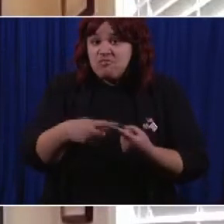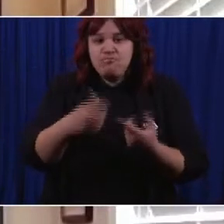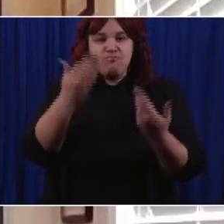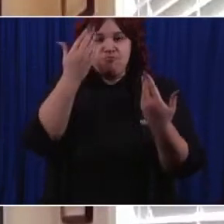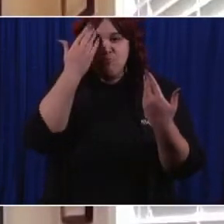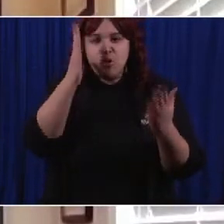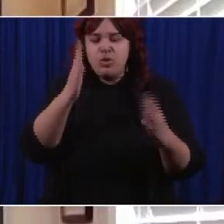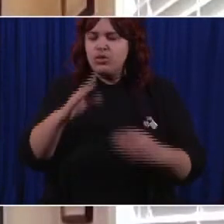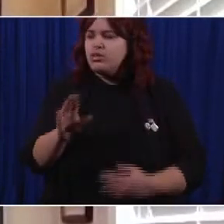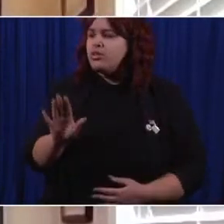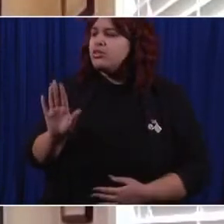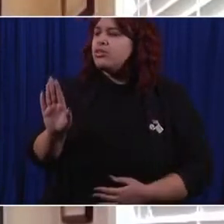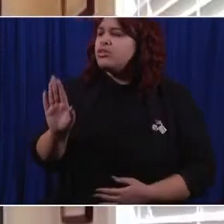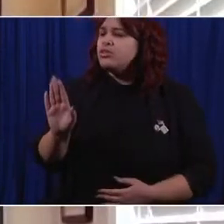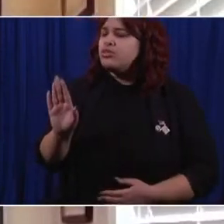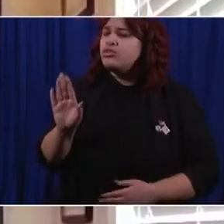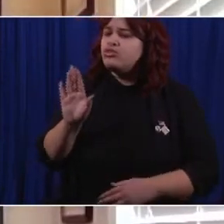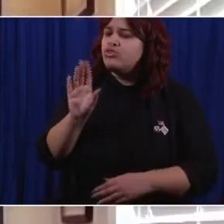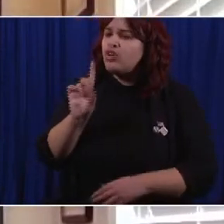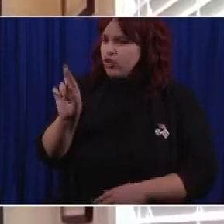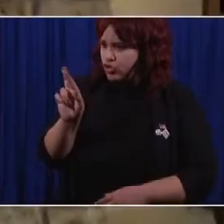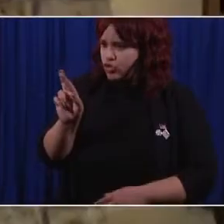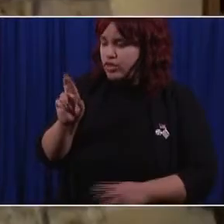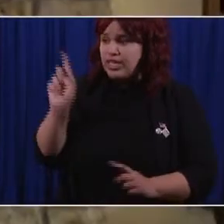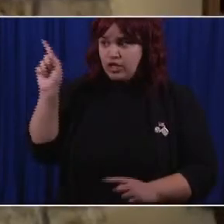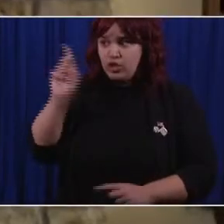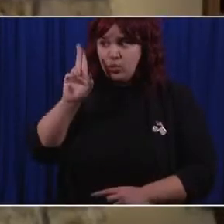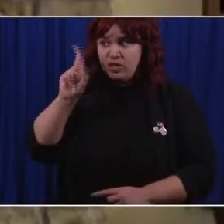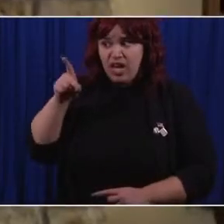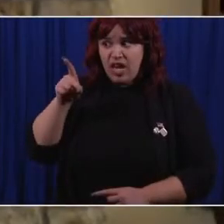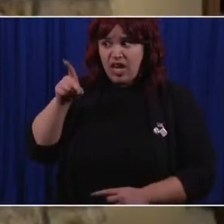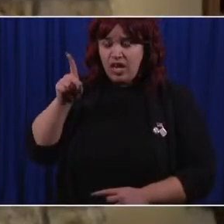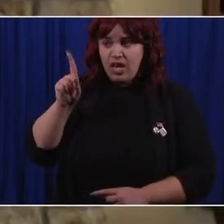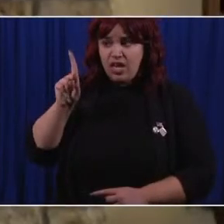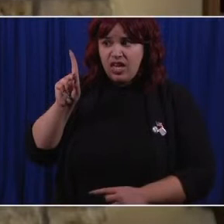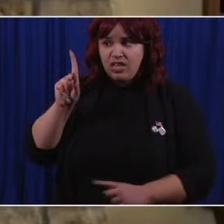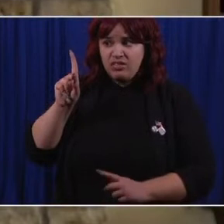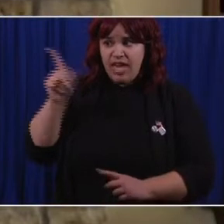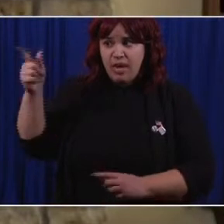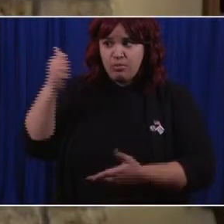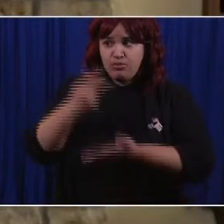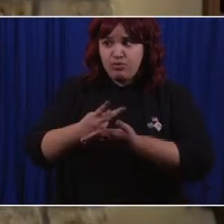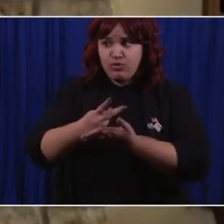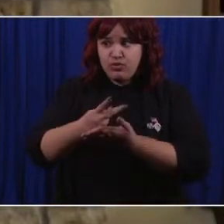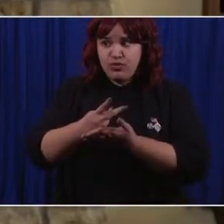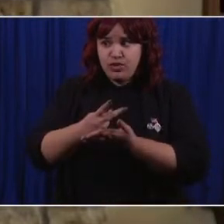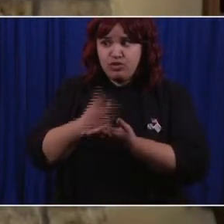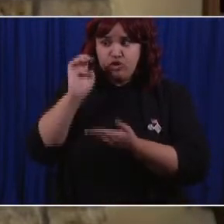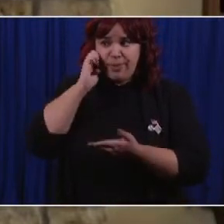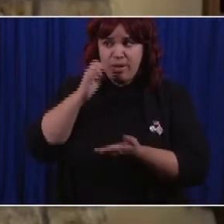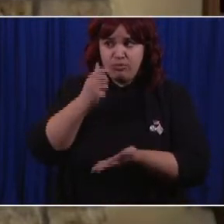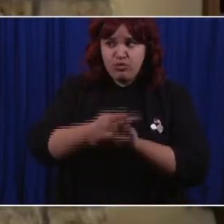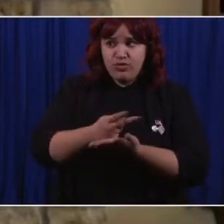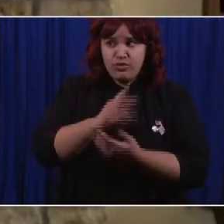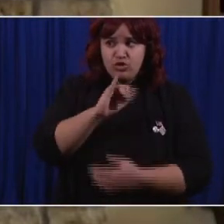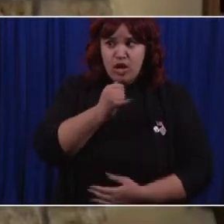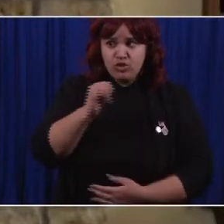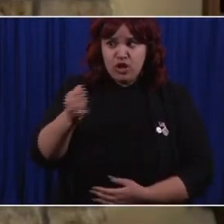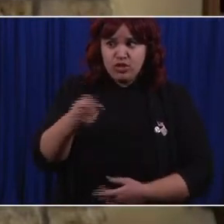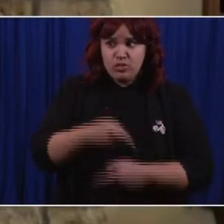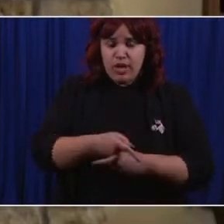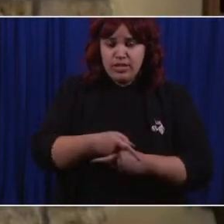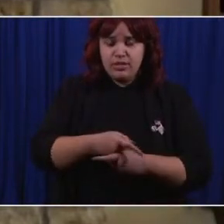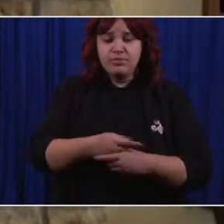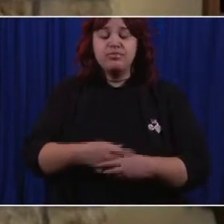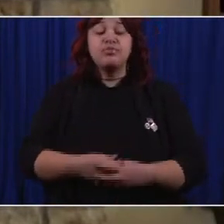is the one that's been approved at the UK? Is that right? Is that the Johnson & Johnson? Yeah. So yeah, in the UK,